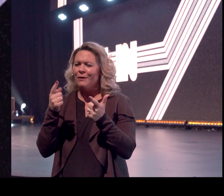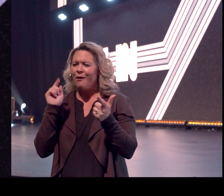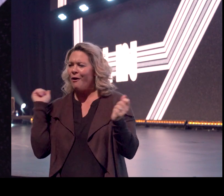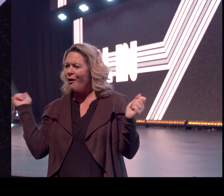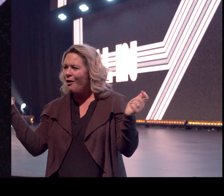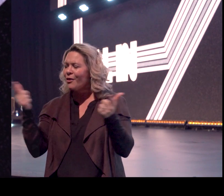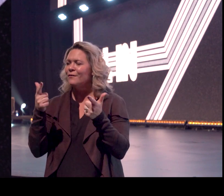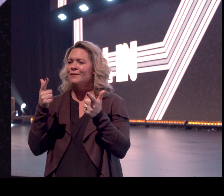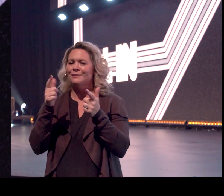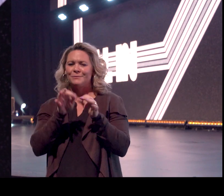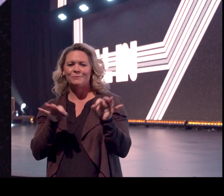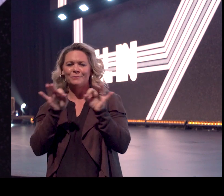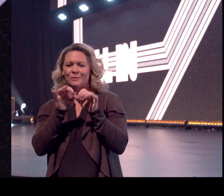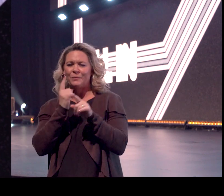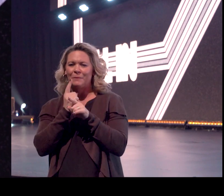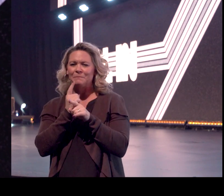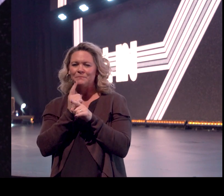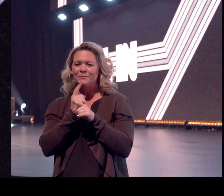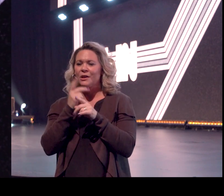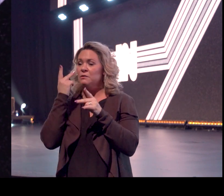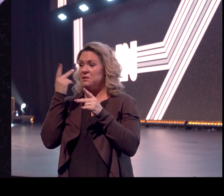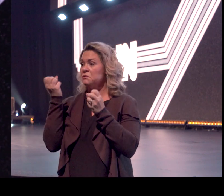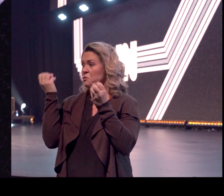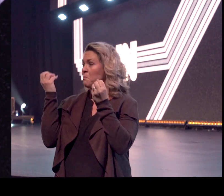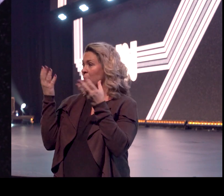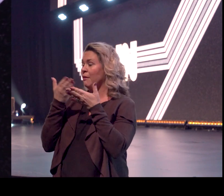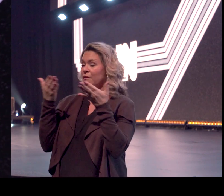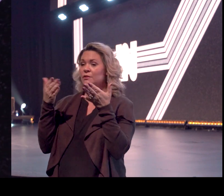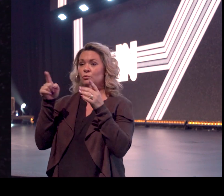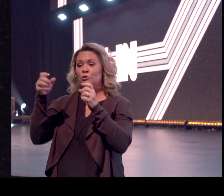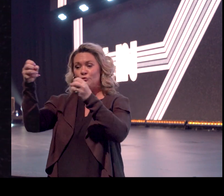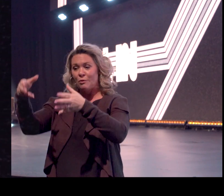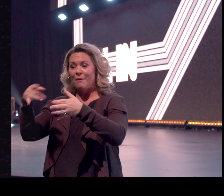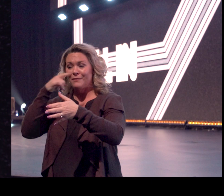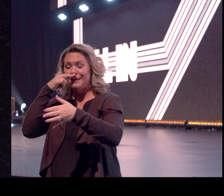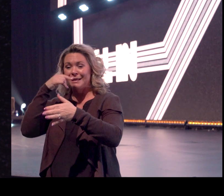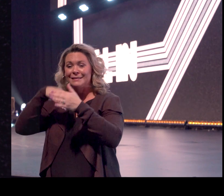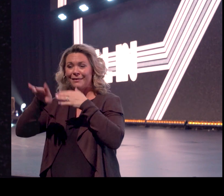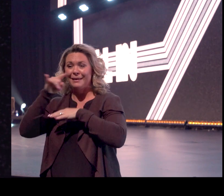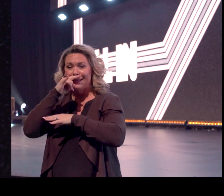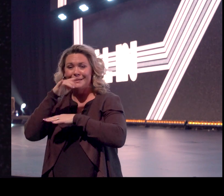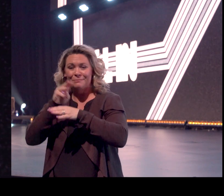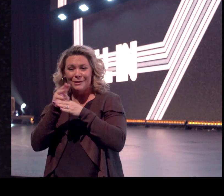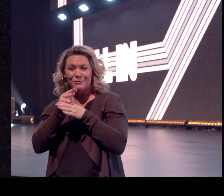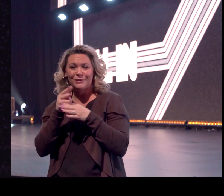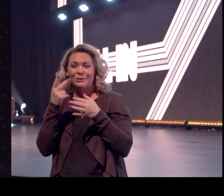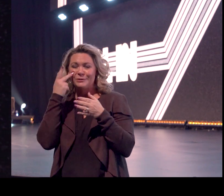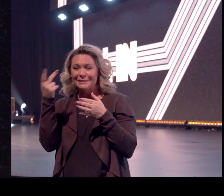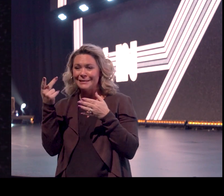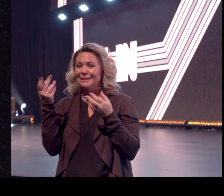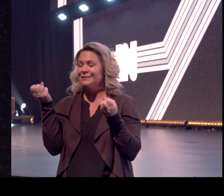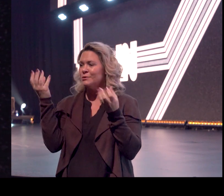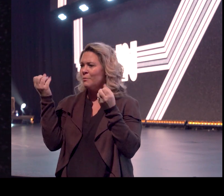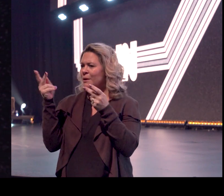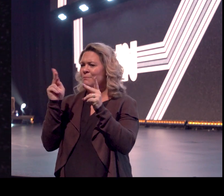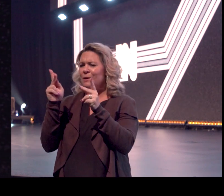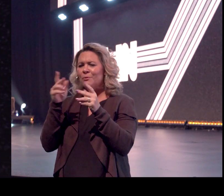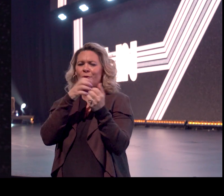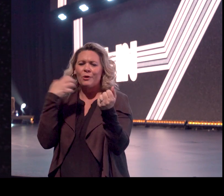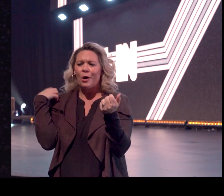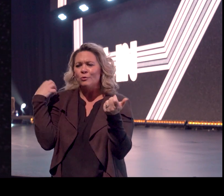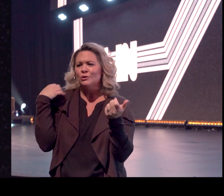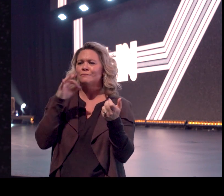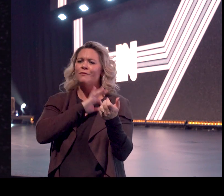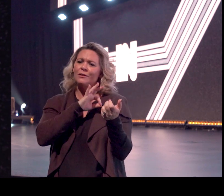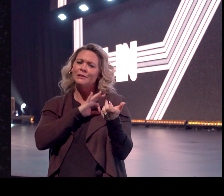But every role matters, whether you can see it or not. And there's so many visible roles. I mean, when you drop your kids off in our kids ministry, you see all of our kids, you